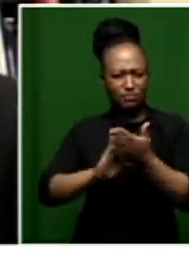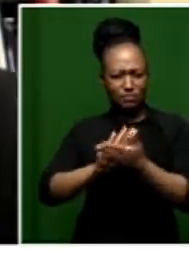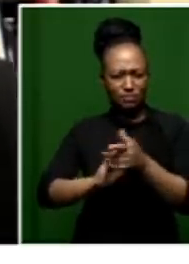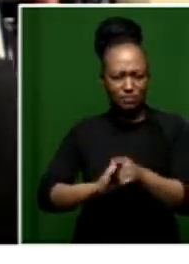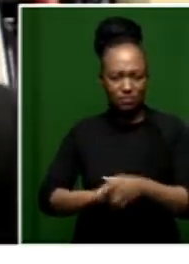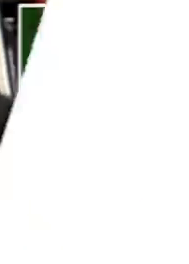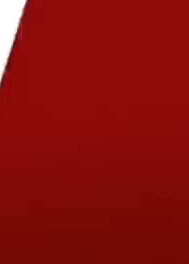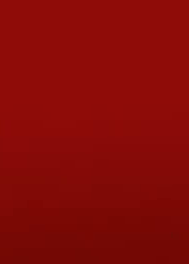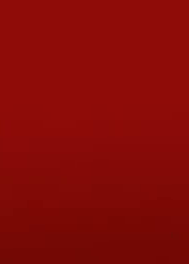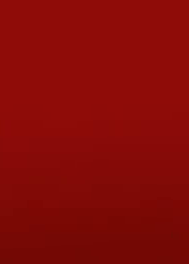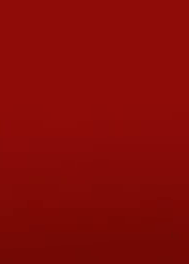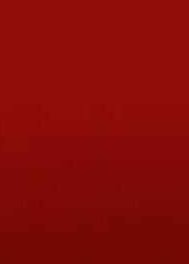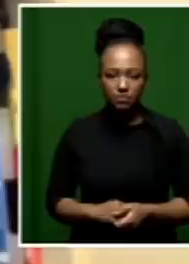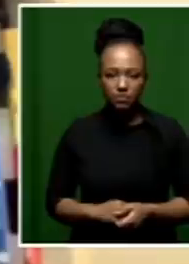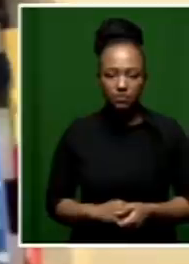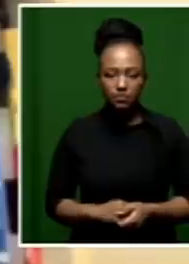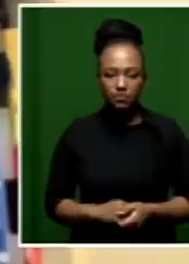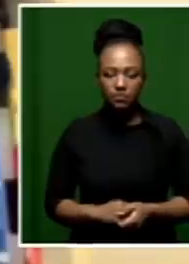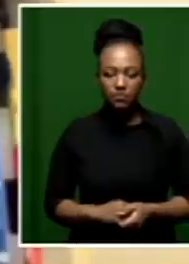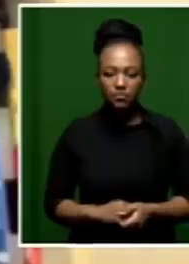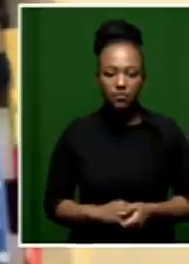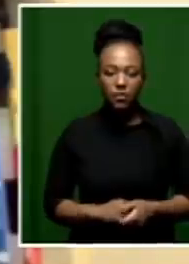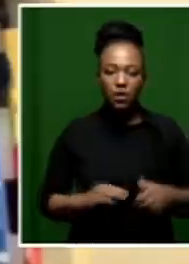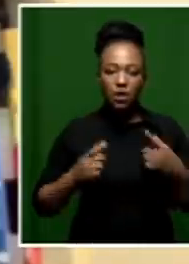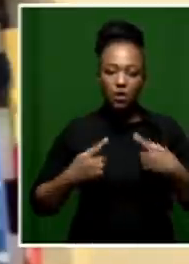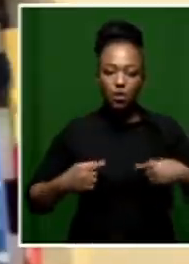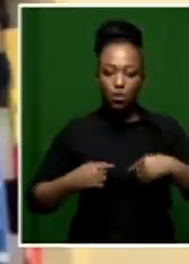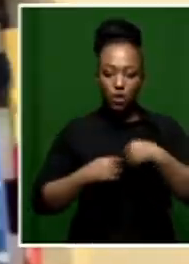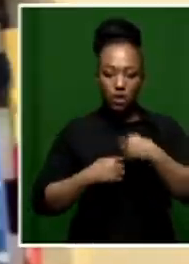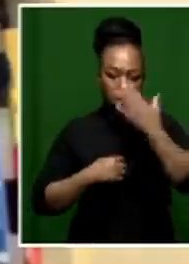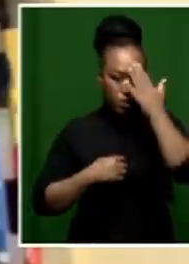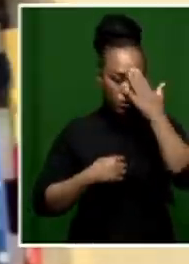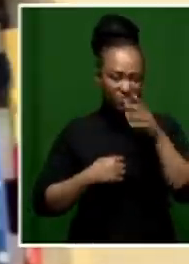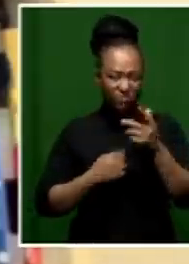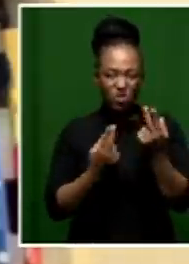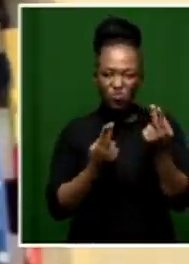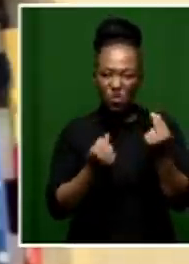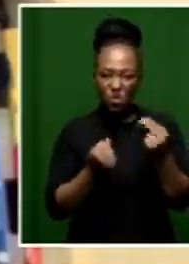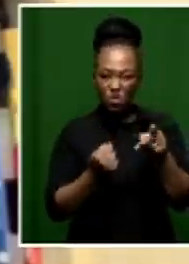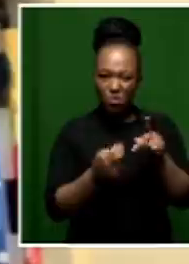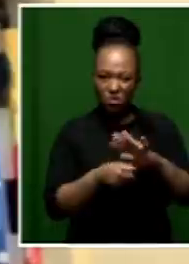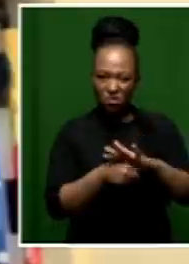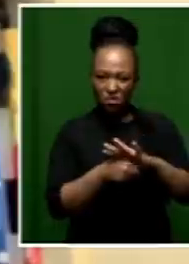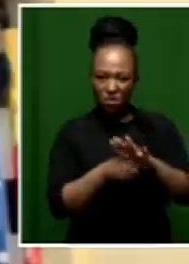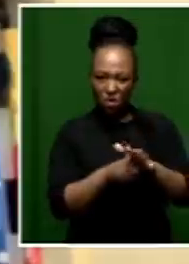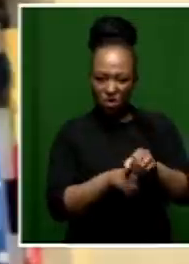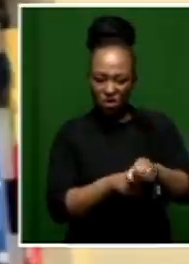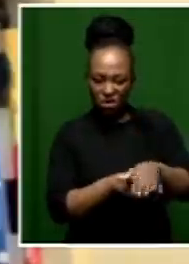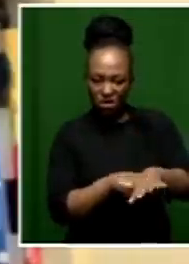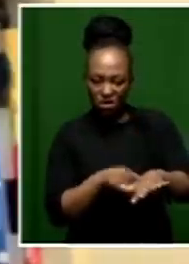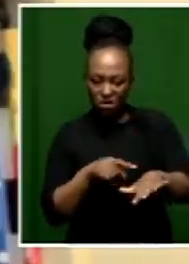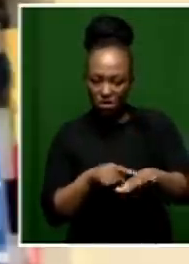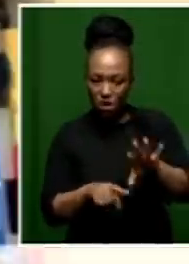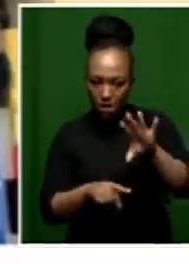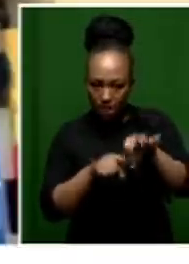Okay, so what we know about this new variant, we know that it has been detected and